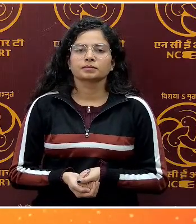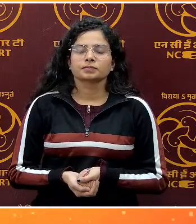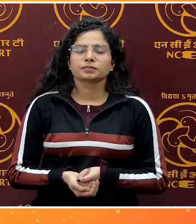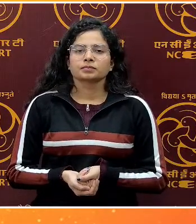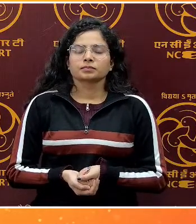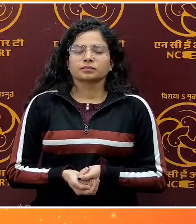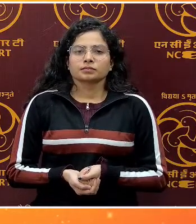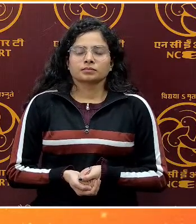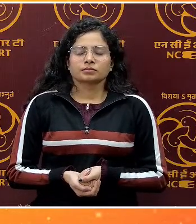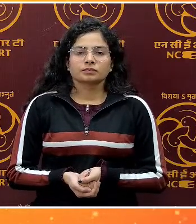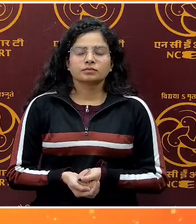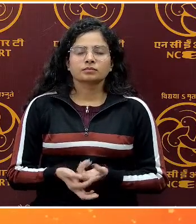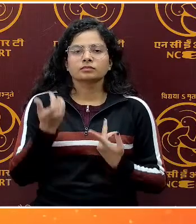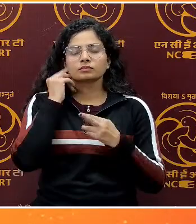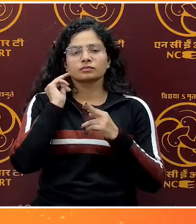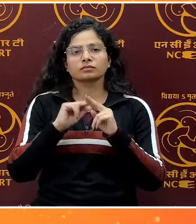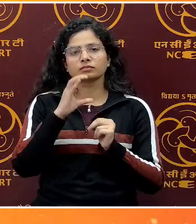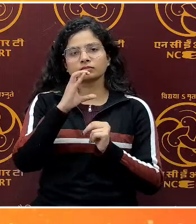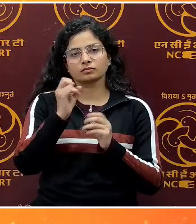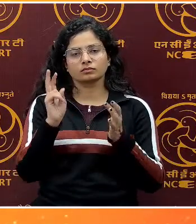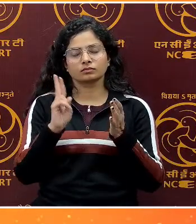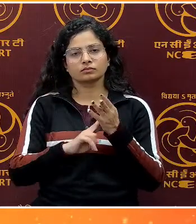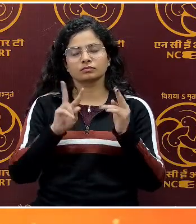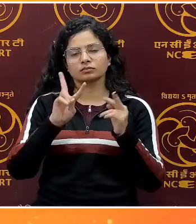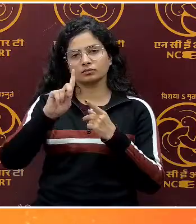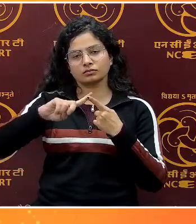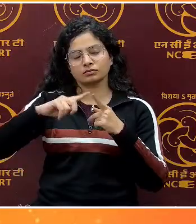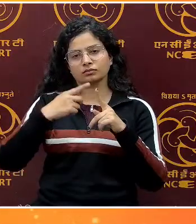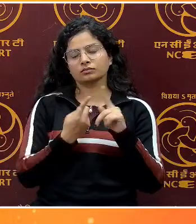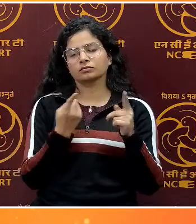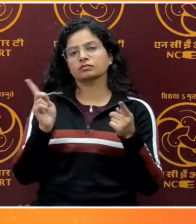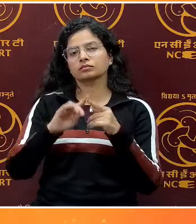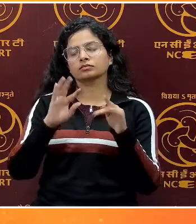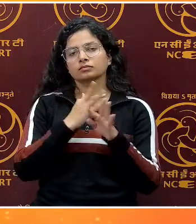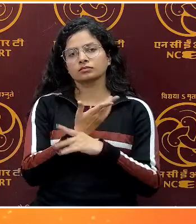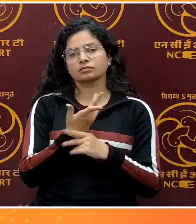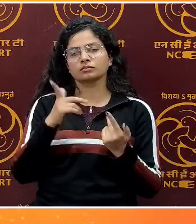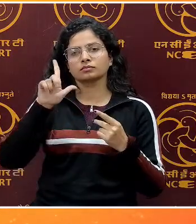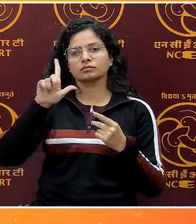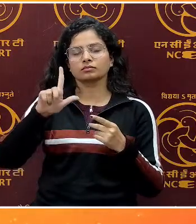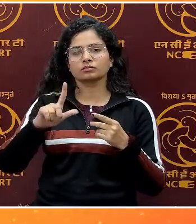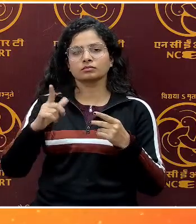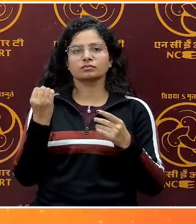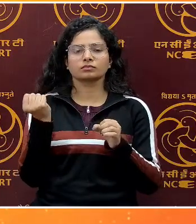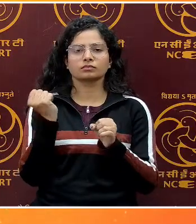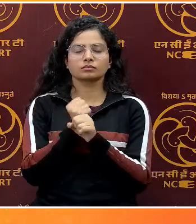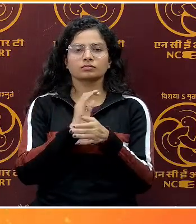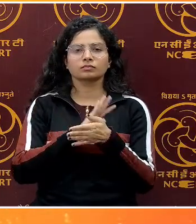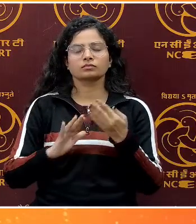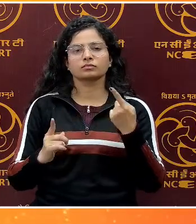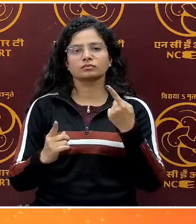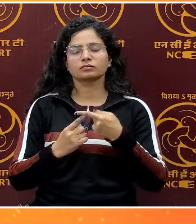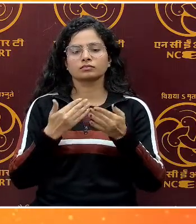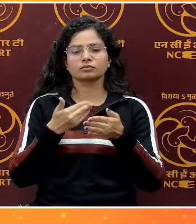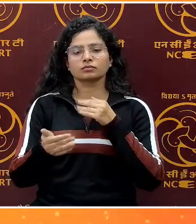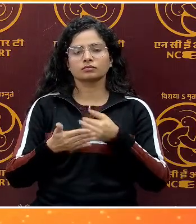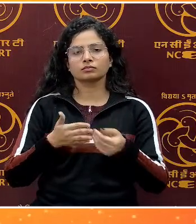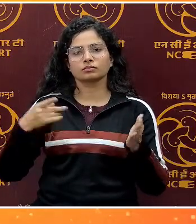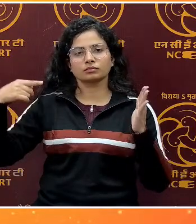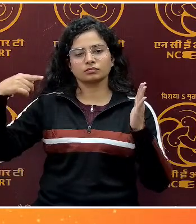And in case of convex mirror, what happens? The light rays are getting diverged and the